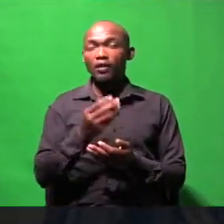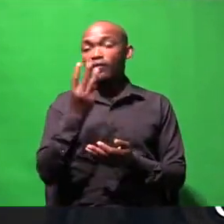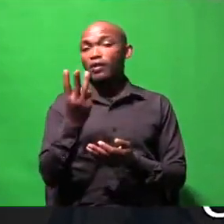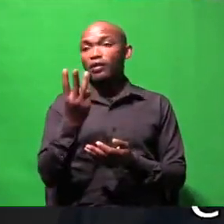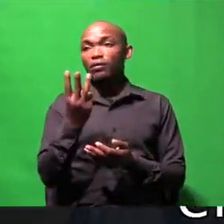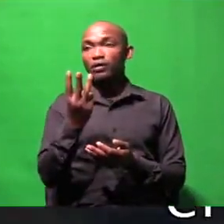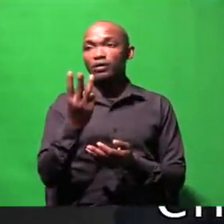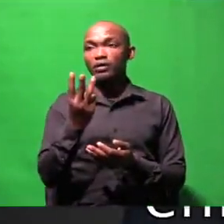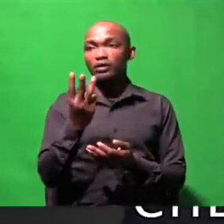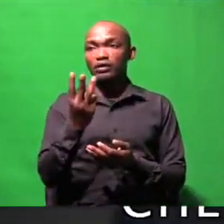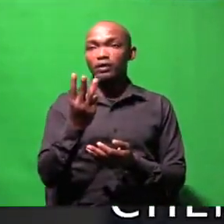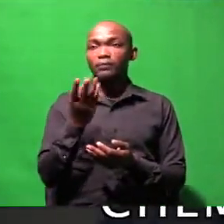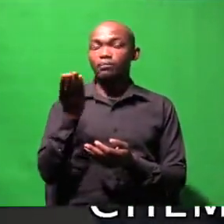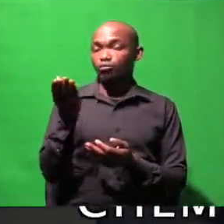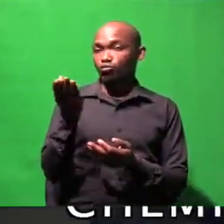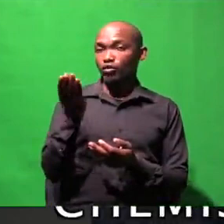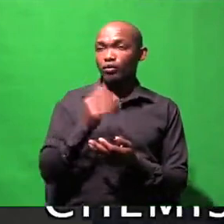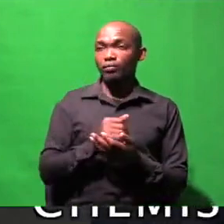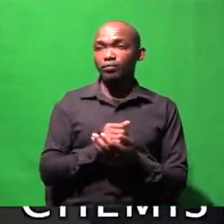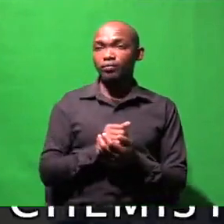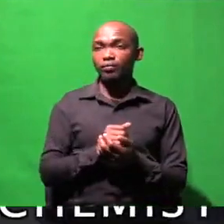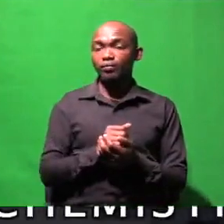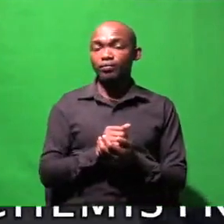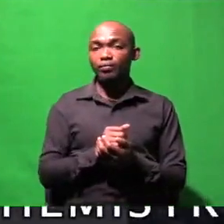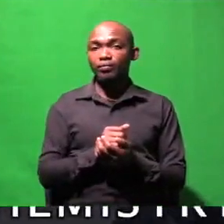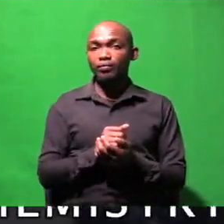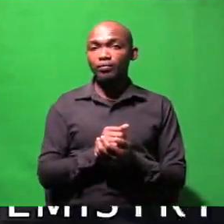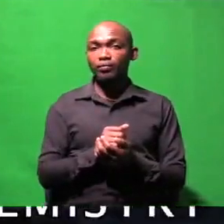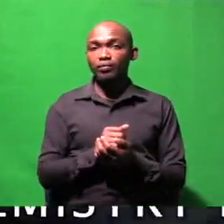Chadwick, and also